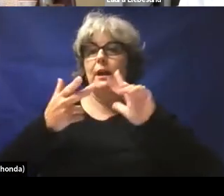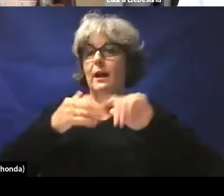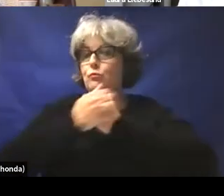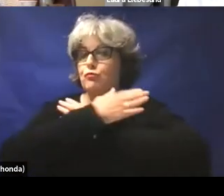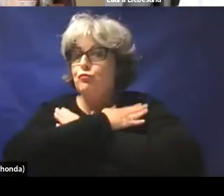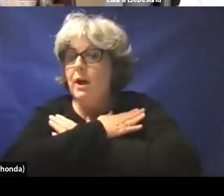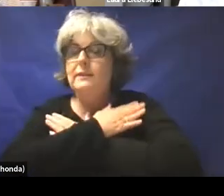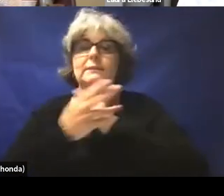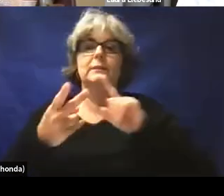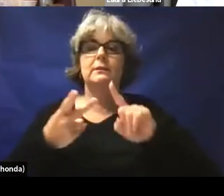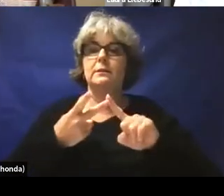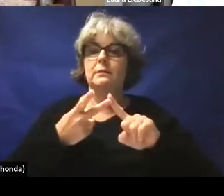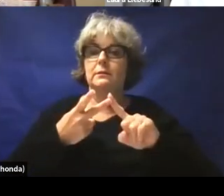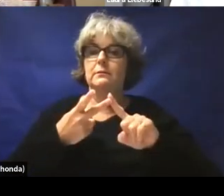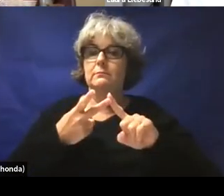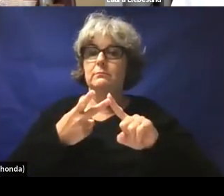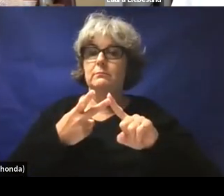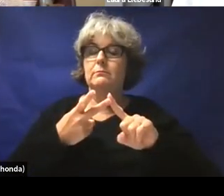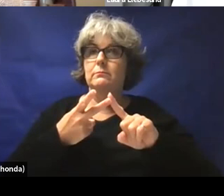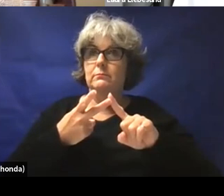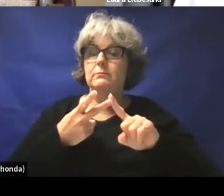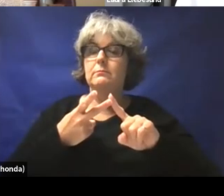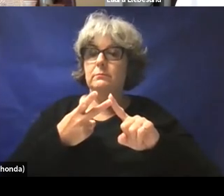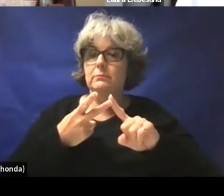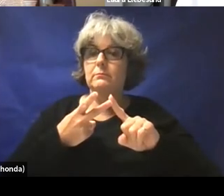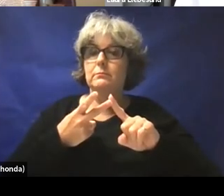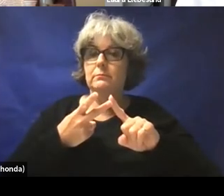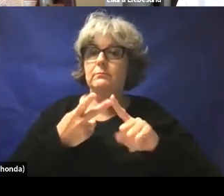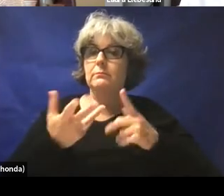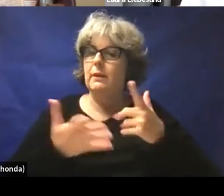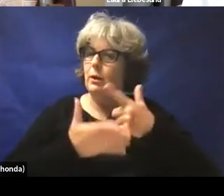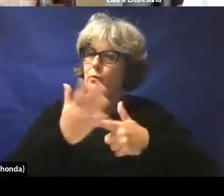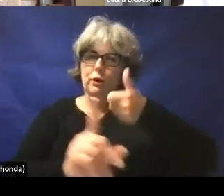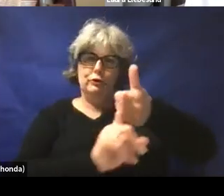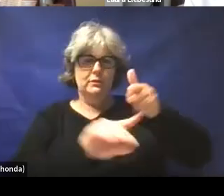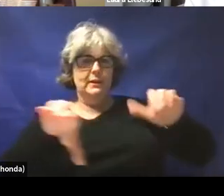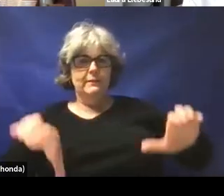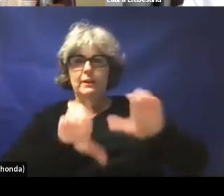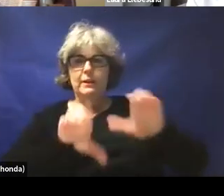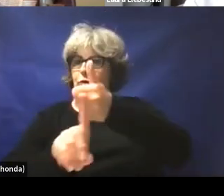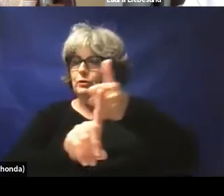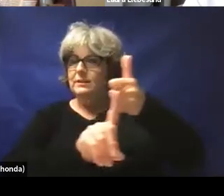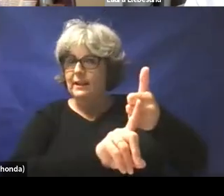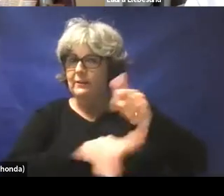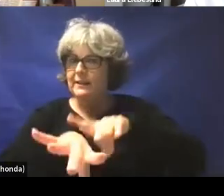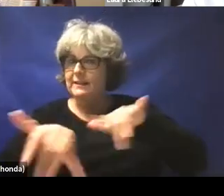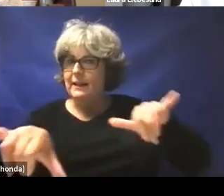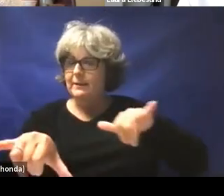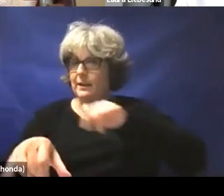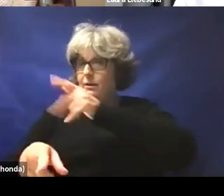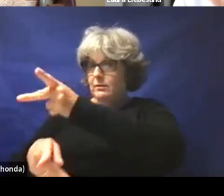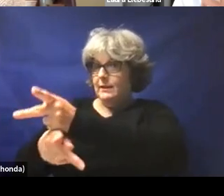and actually taking steps towards what you can do while also taking care of